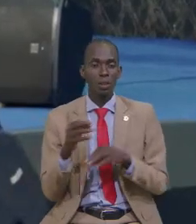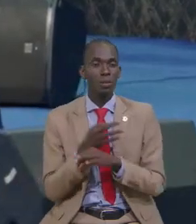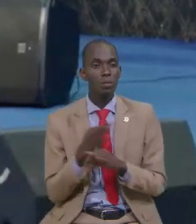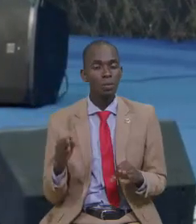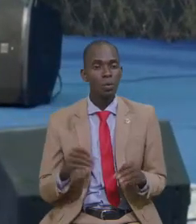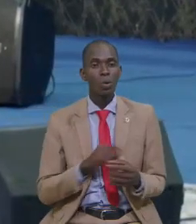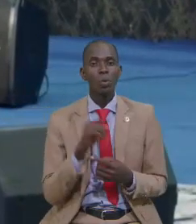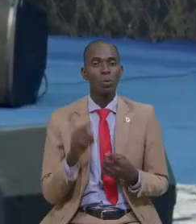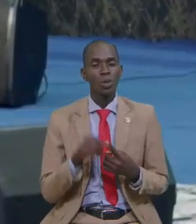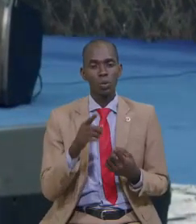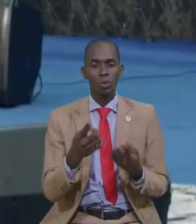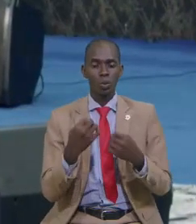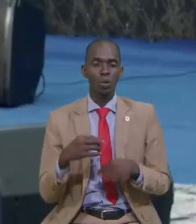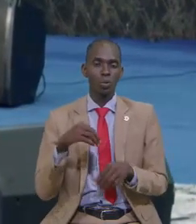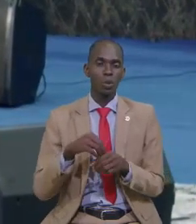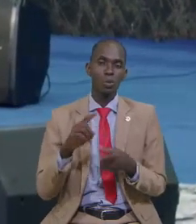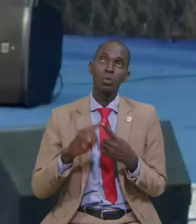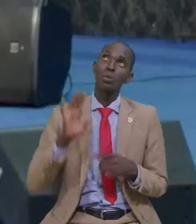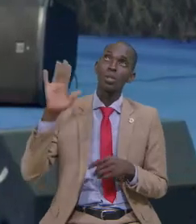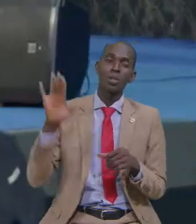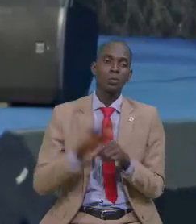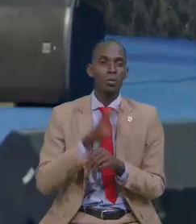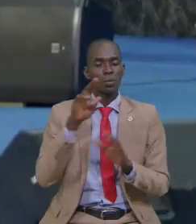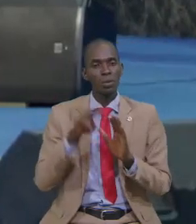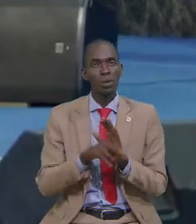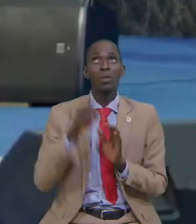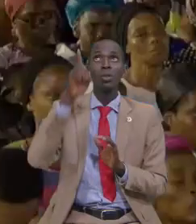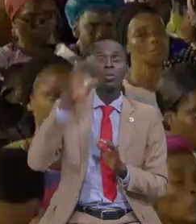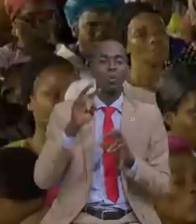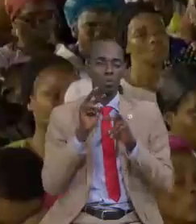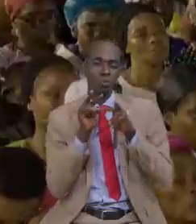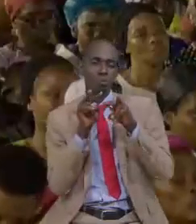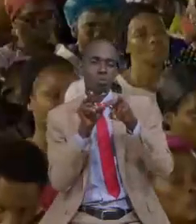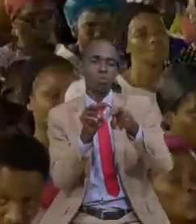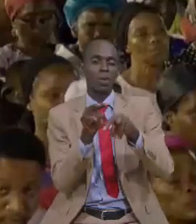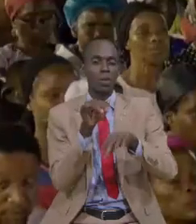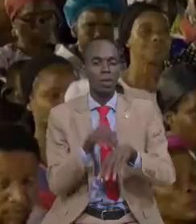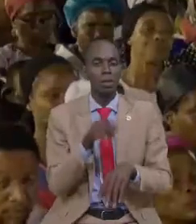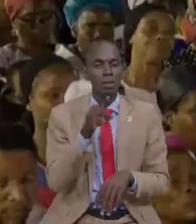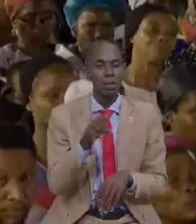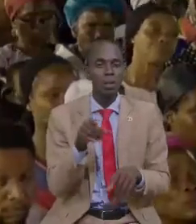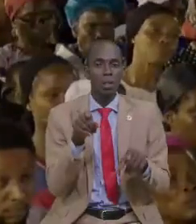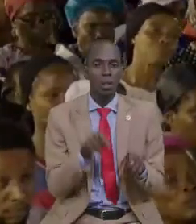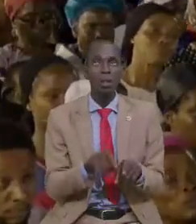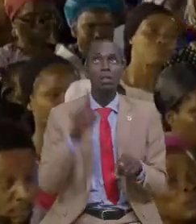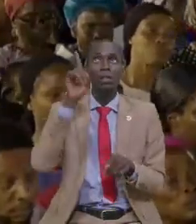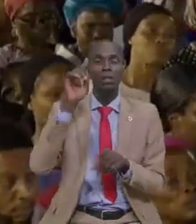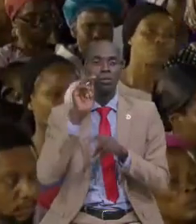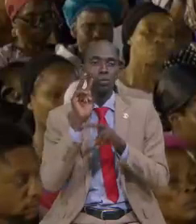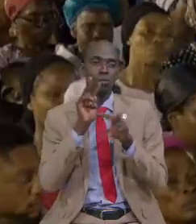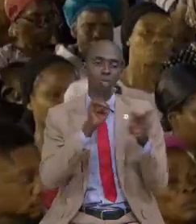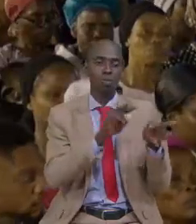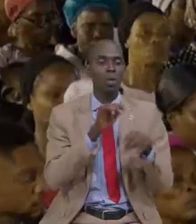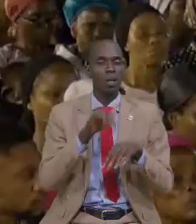come into his fullness, God looks at you as he looked at Jesus.